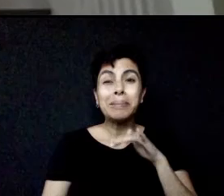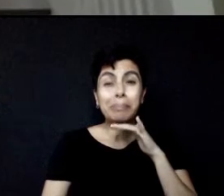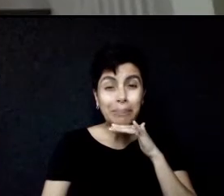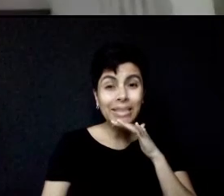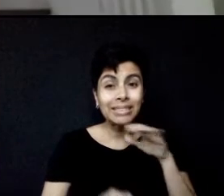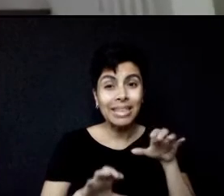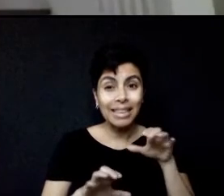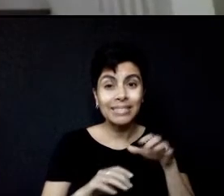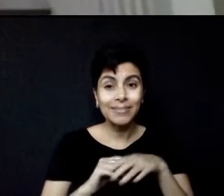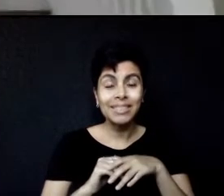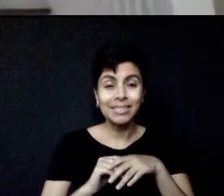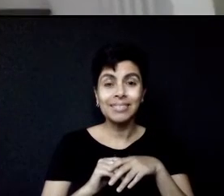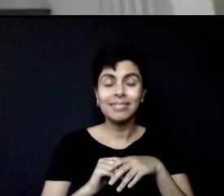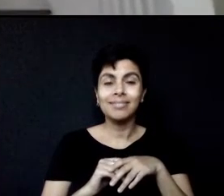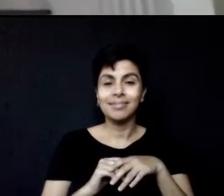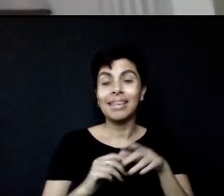messy,